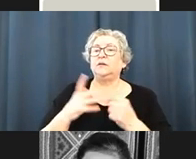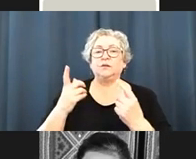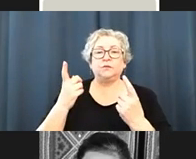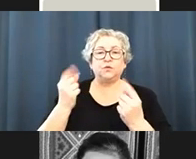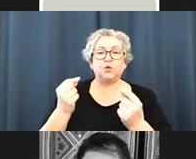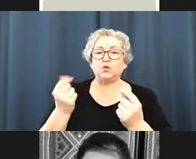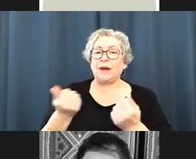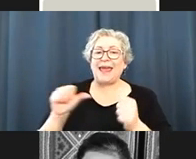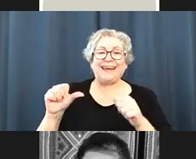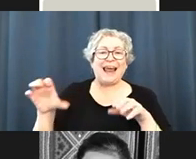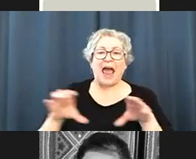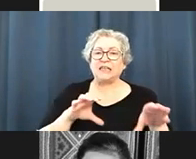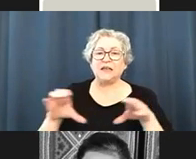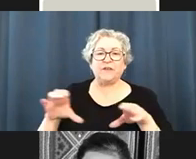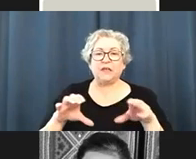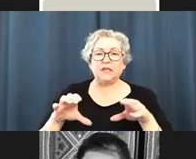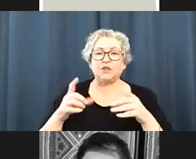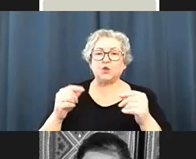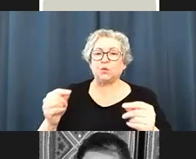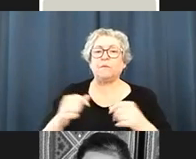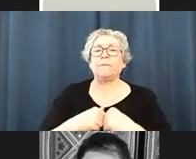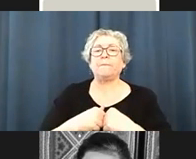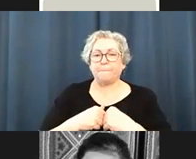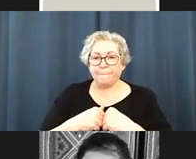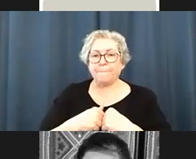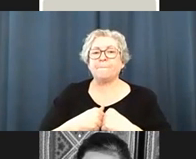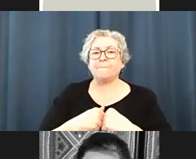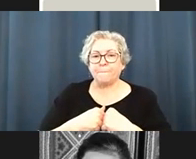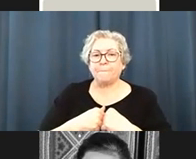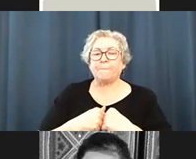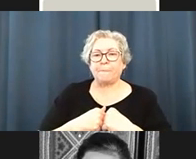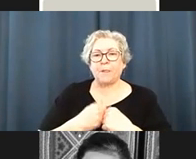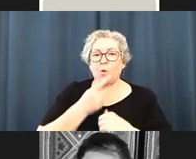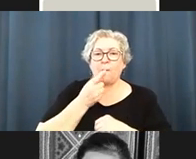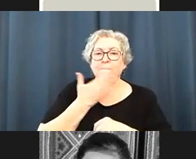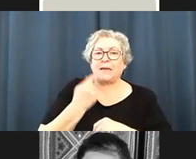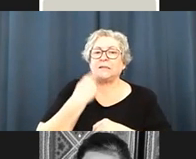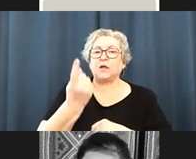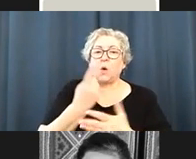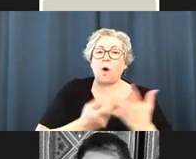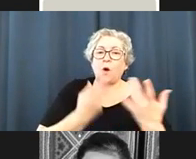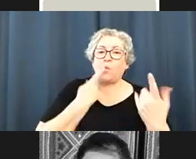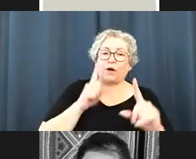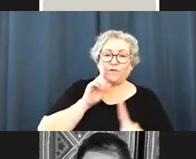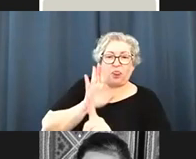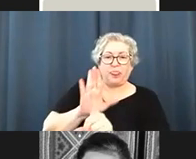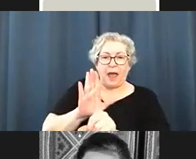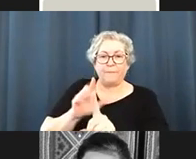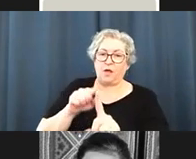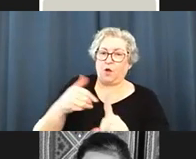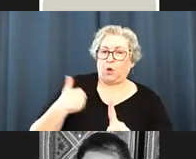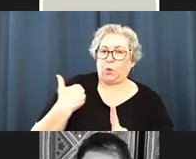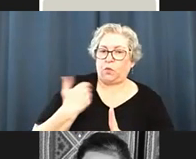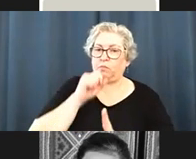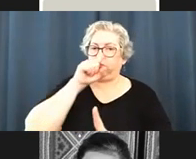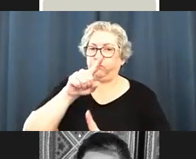any activities. Yes. Who better to tell you what works for them than the youth themselves,